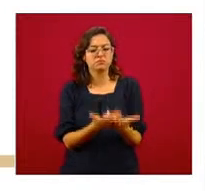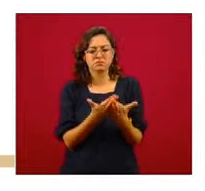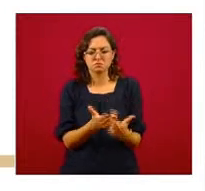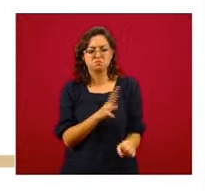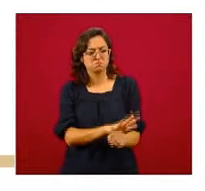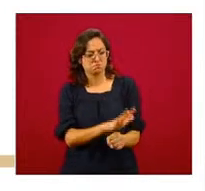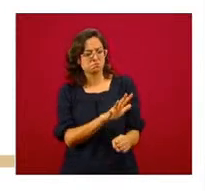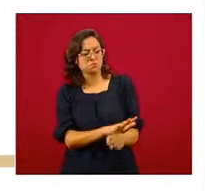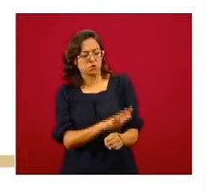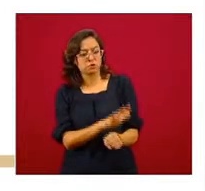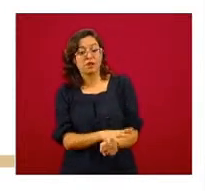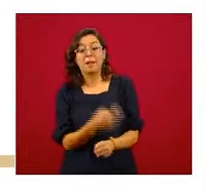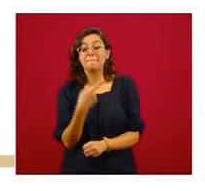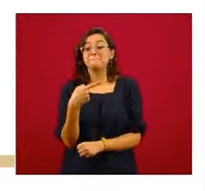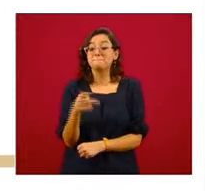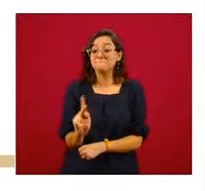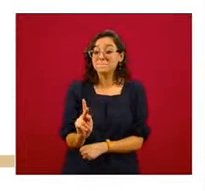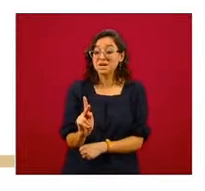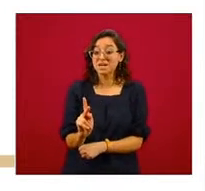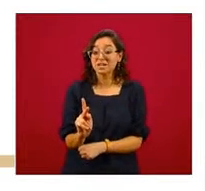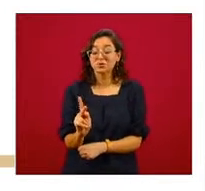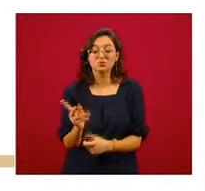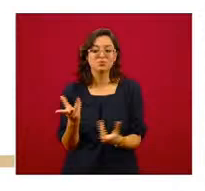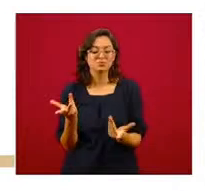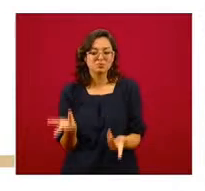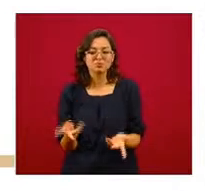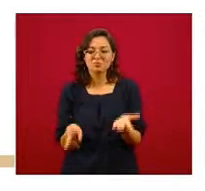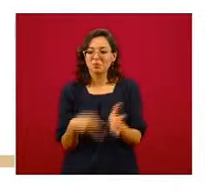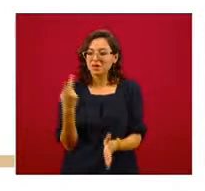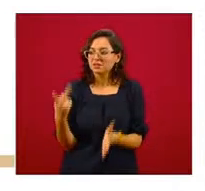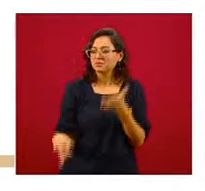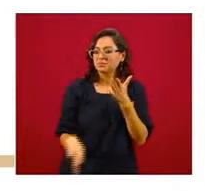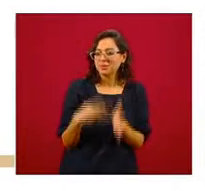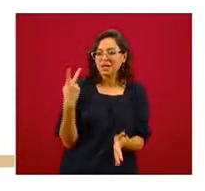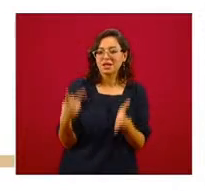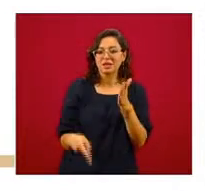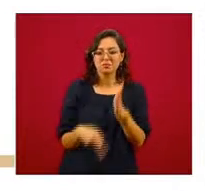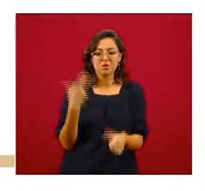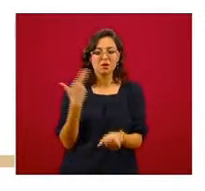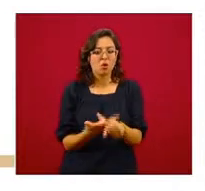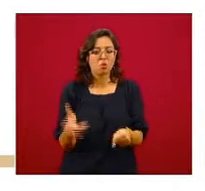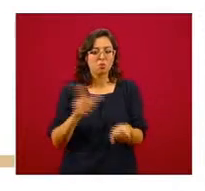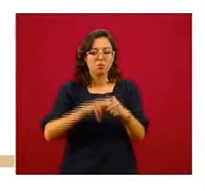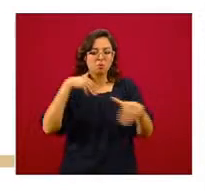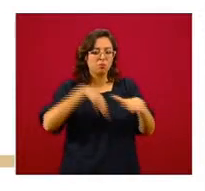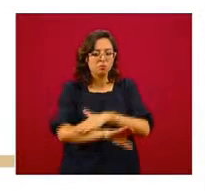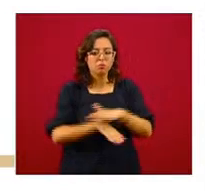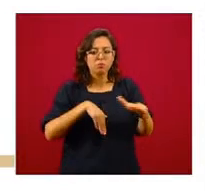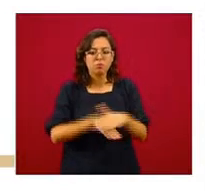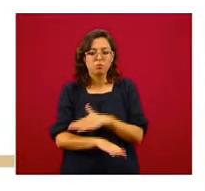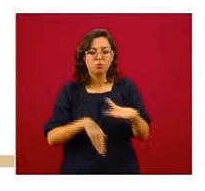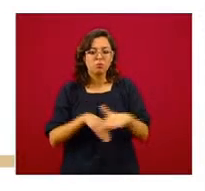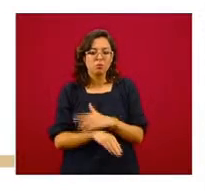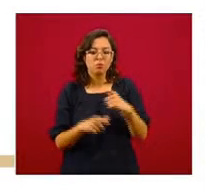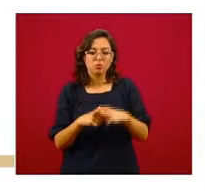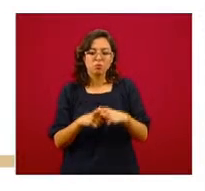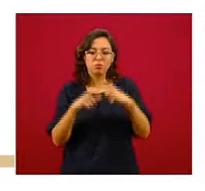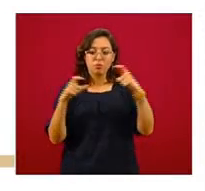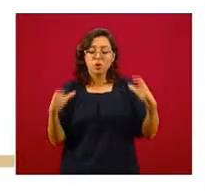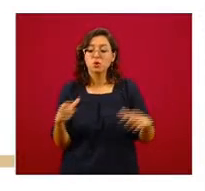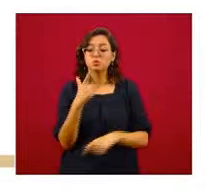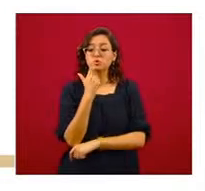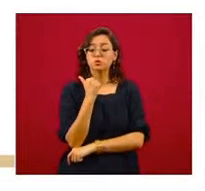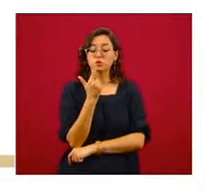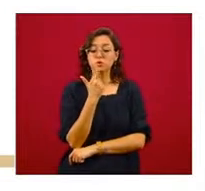is still in red. They do have enough beds, but the trend of hospitalized cases is going up. That's